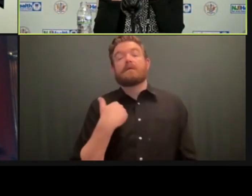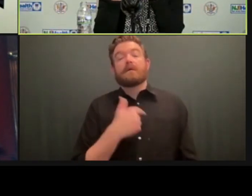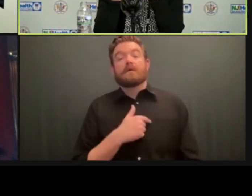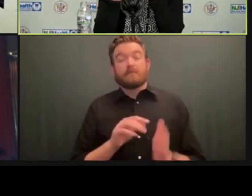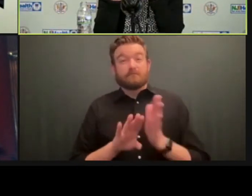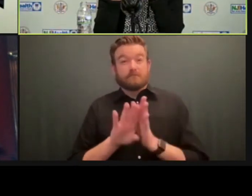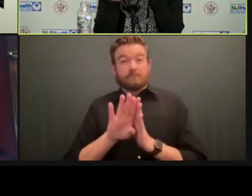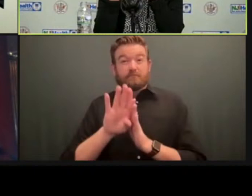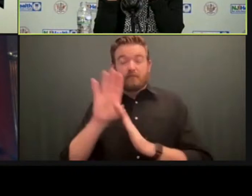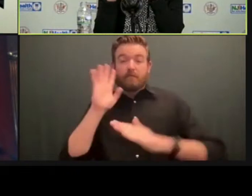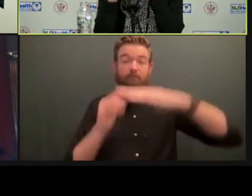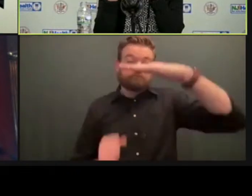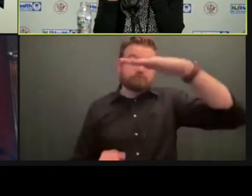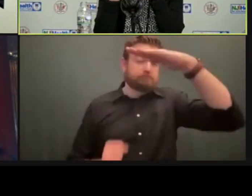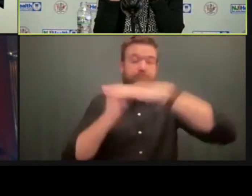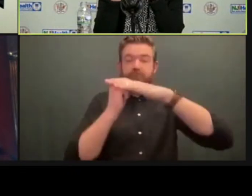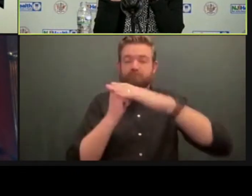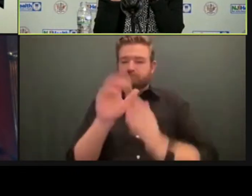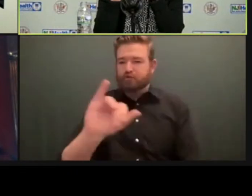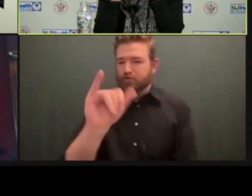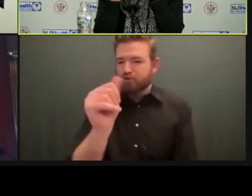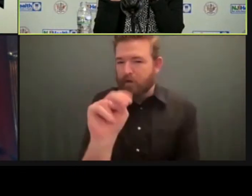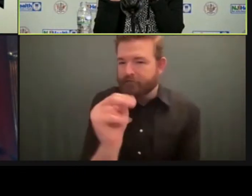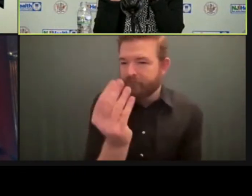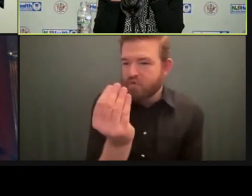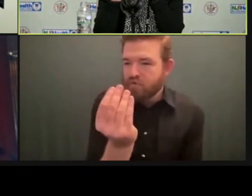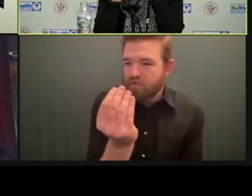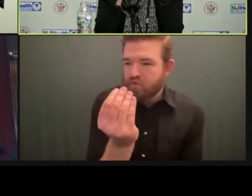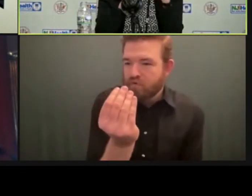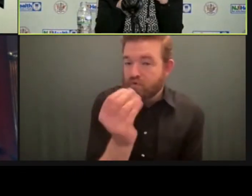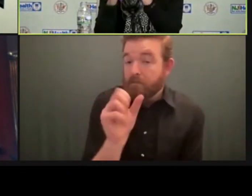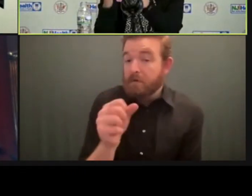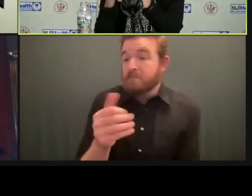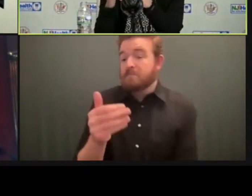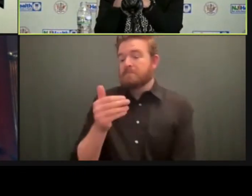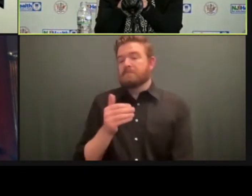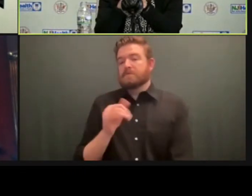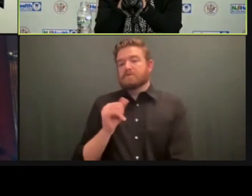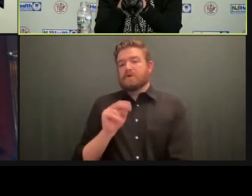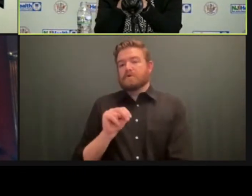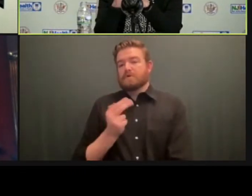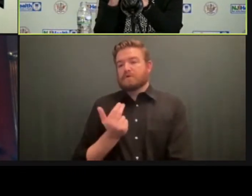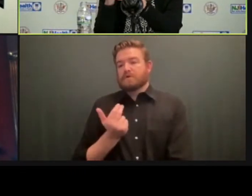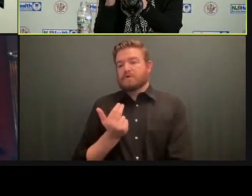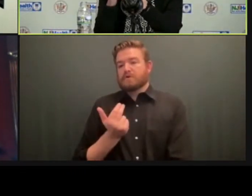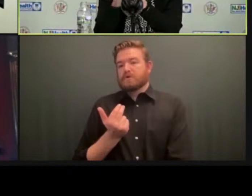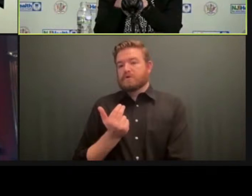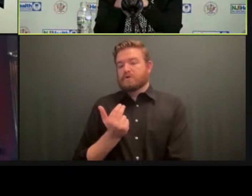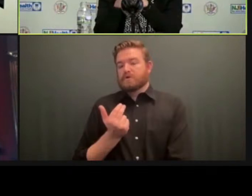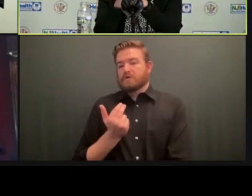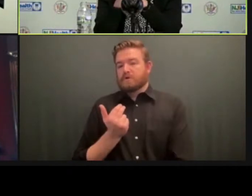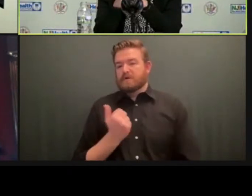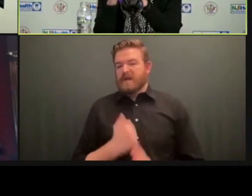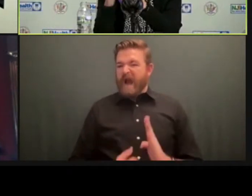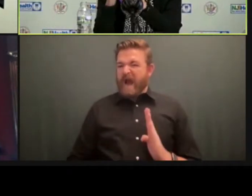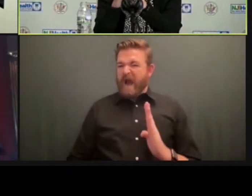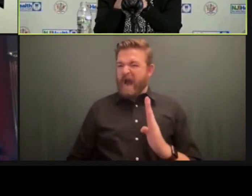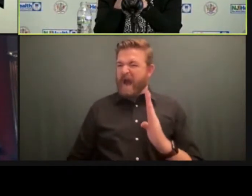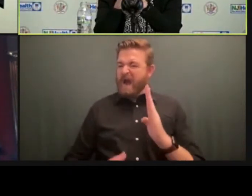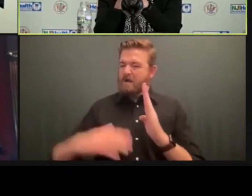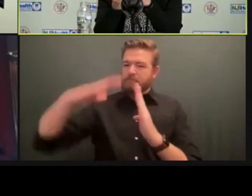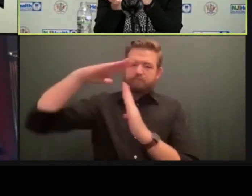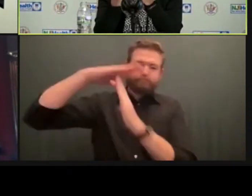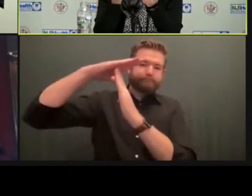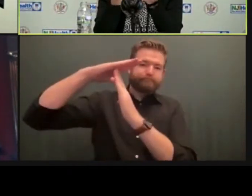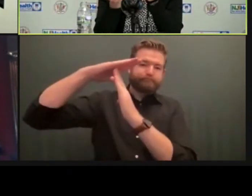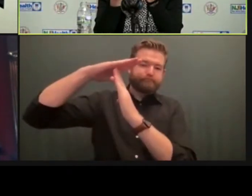exceeding what the model shows. So we're updating the model today. And then we take our model, we compare it to the University of Pennsylvania CHIME